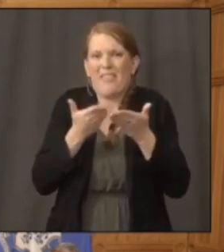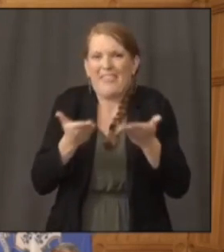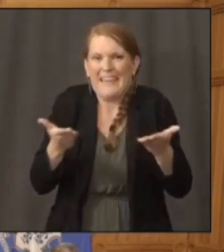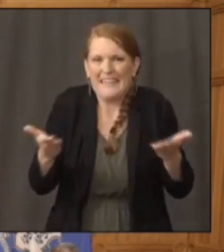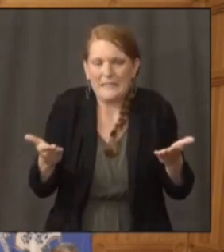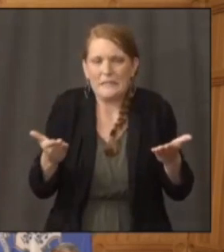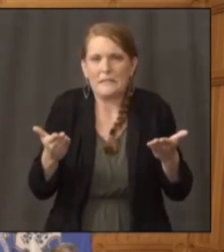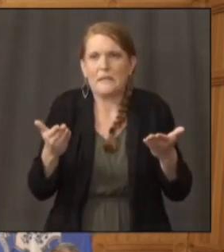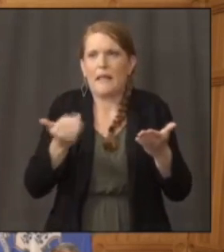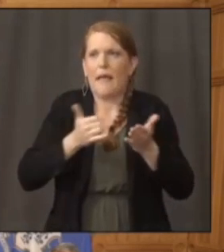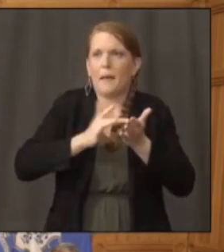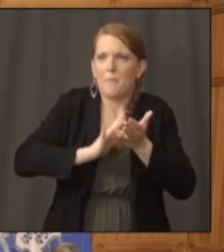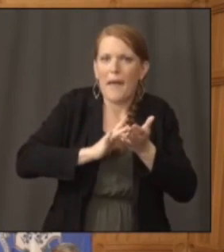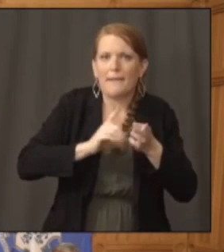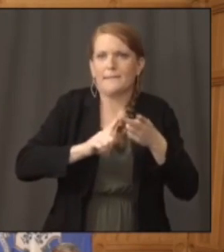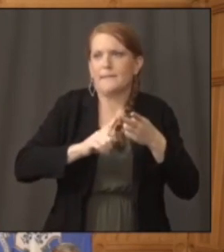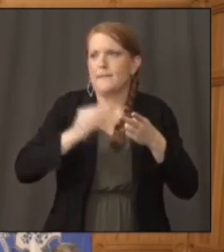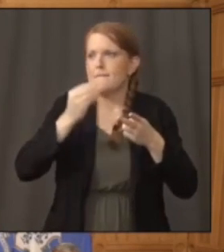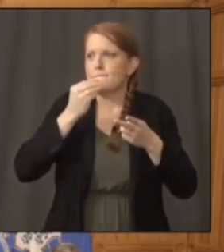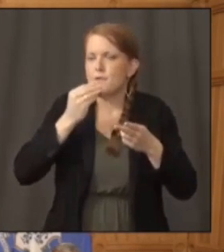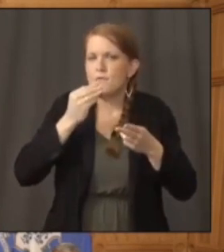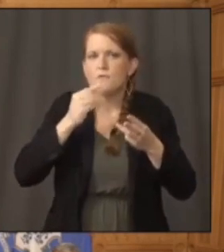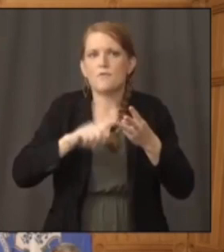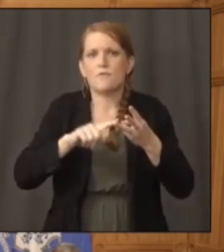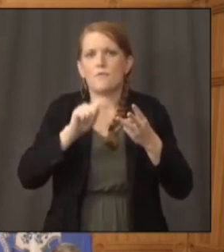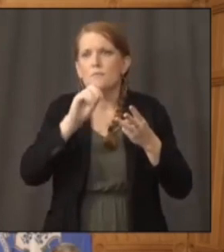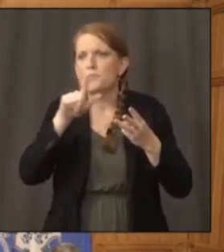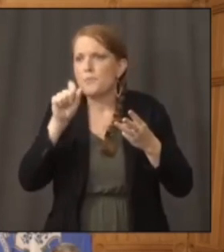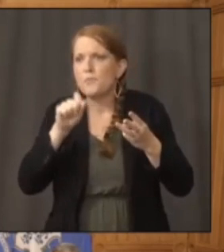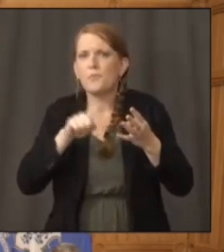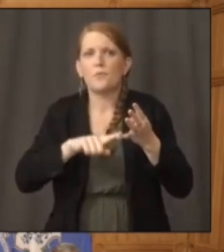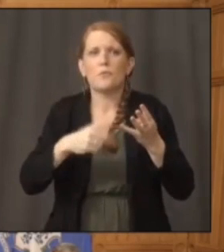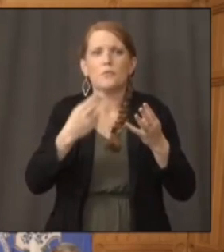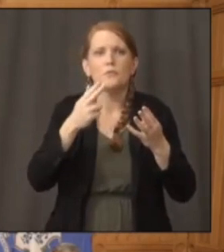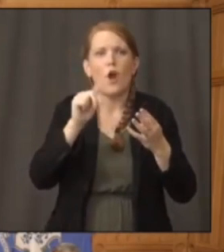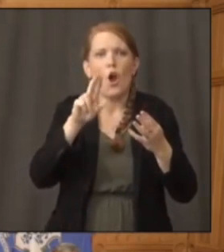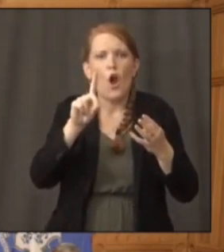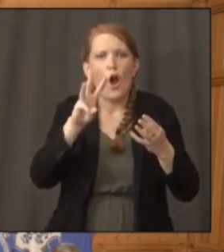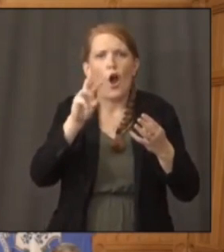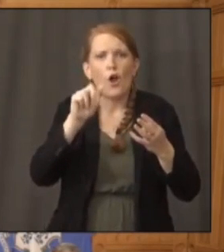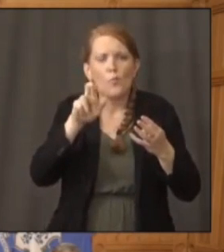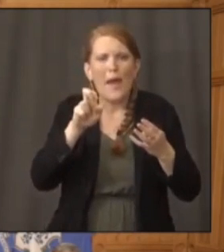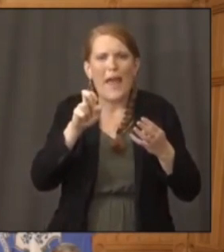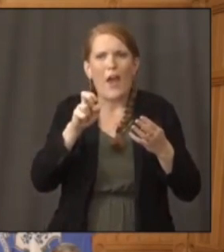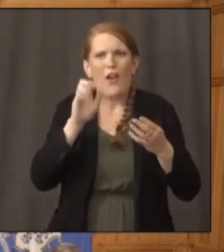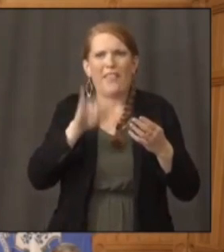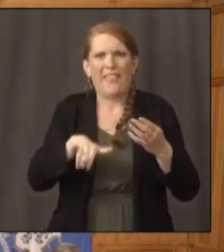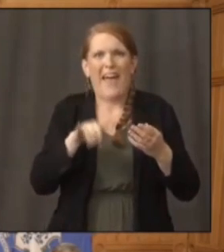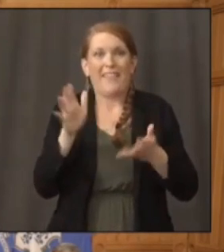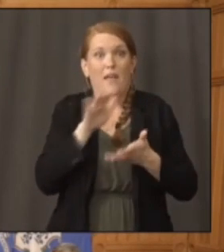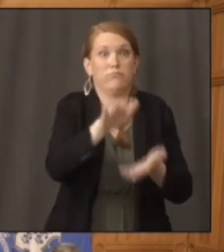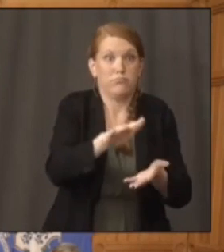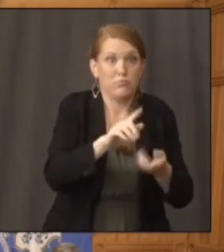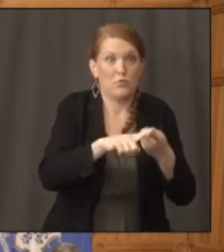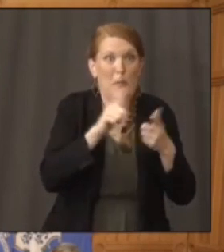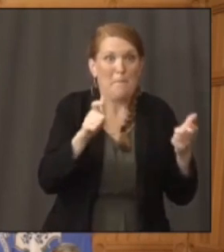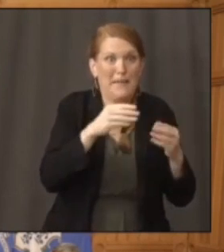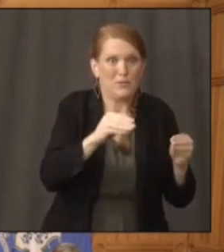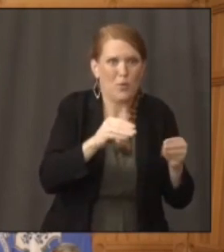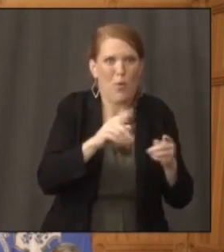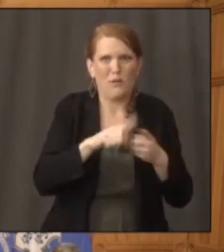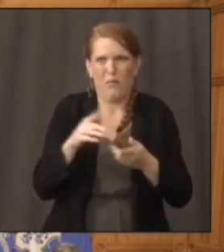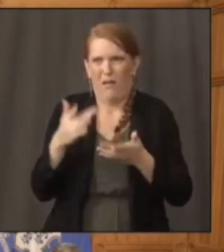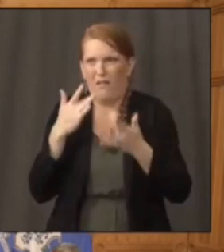medications, hardware, and so forth. Are there anything in your executive orders that discriminate against